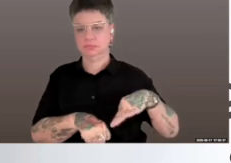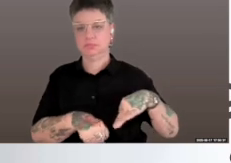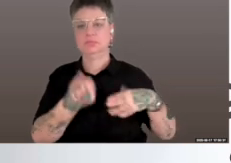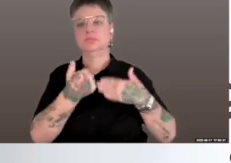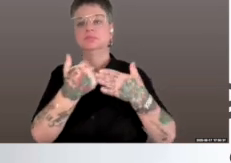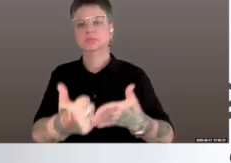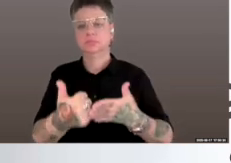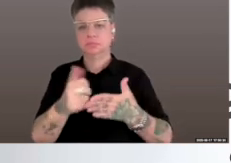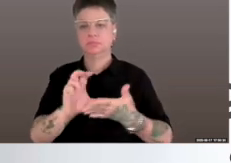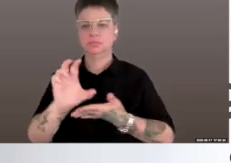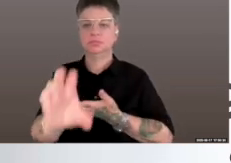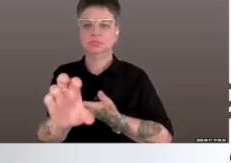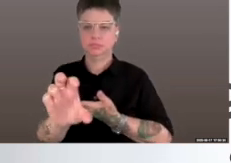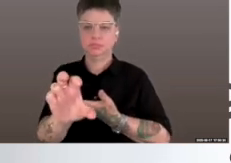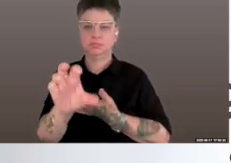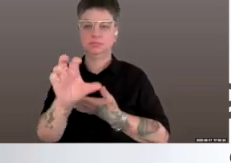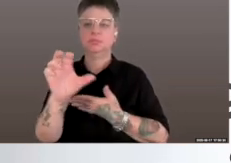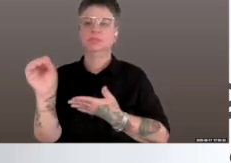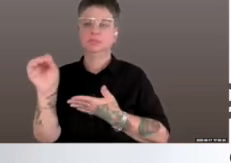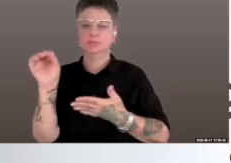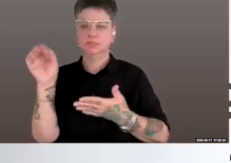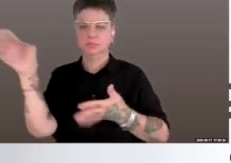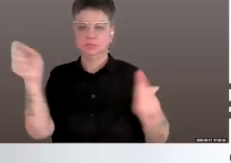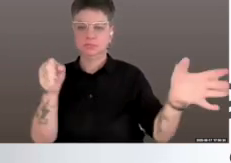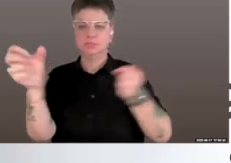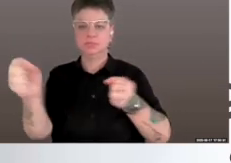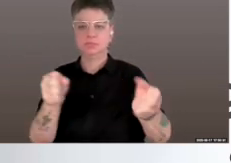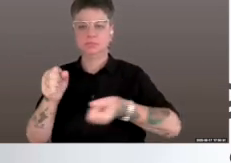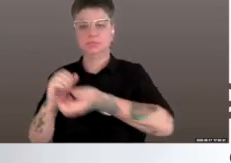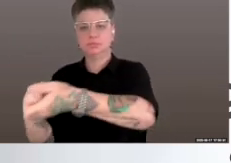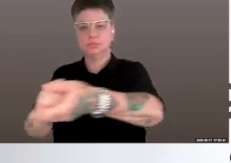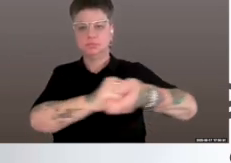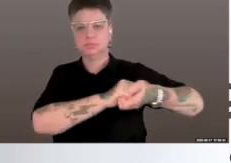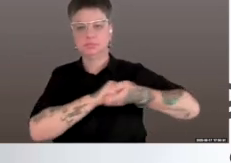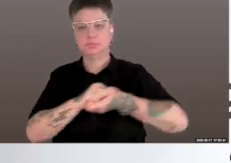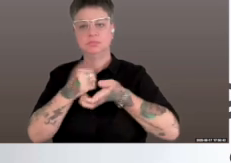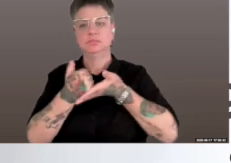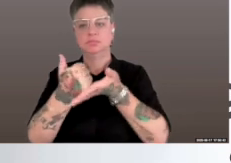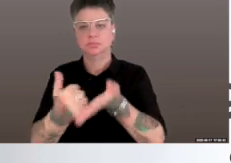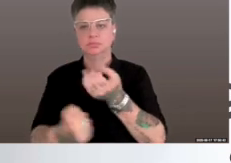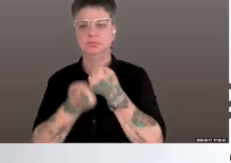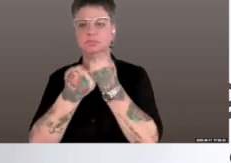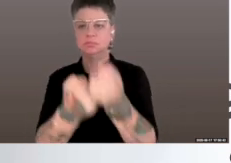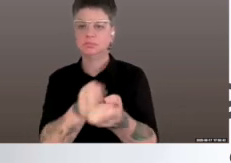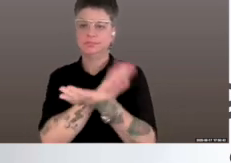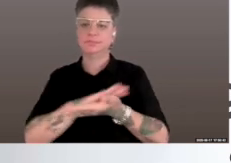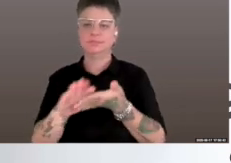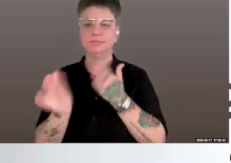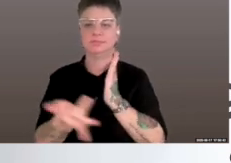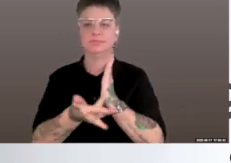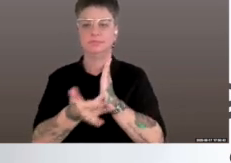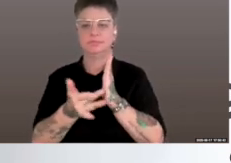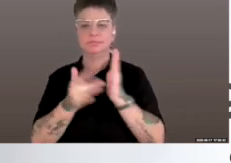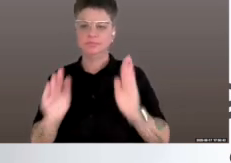goals. Updates on the current status of clean heavy-duty vehicle and equipment technologies and their respective